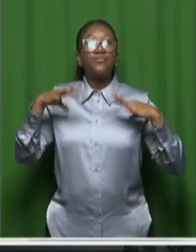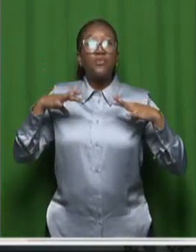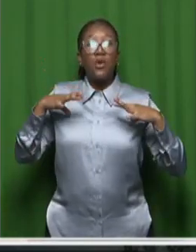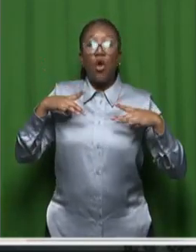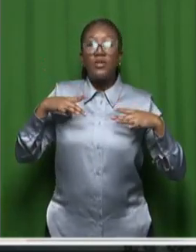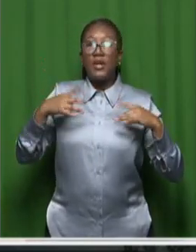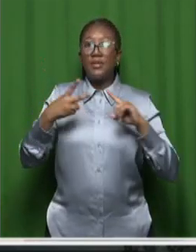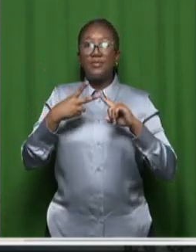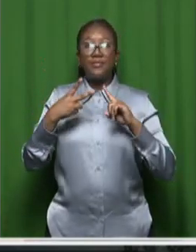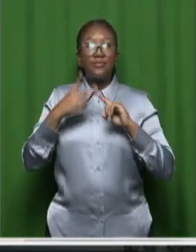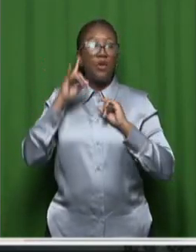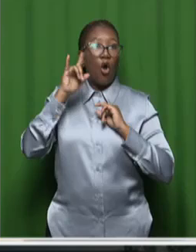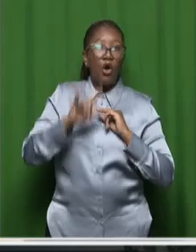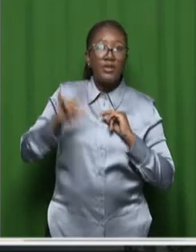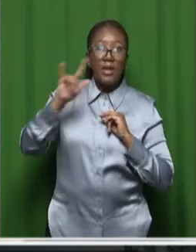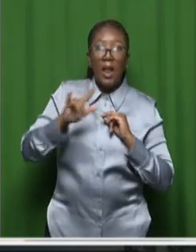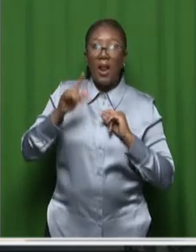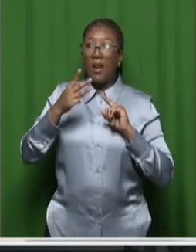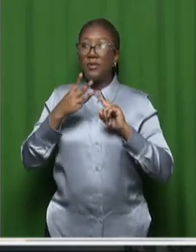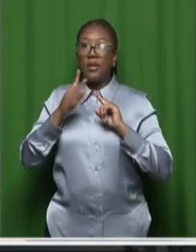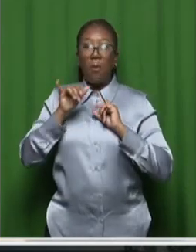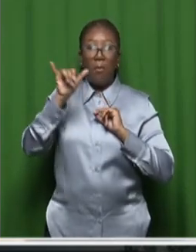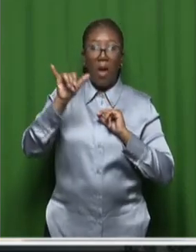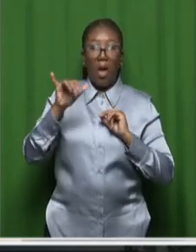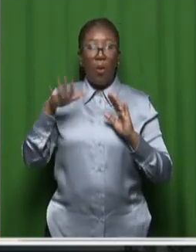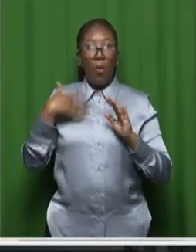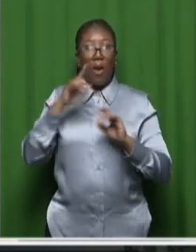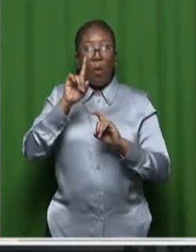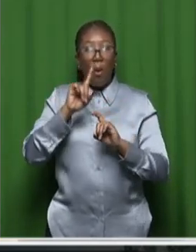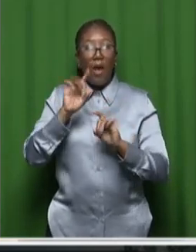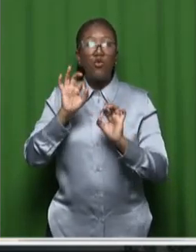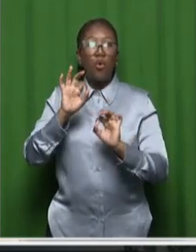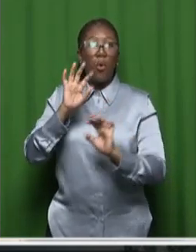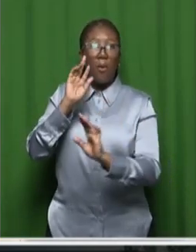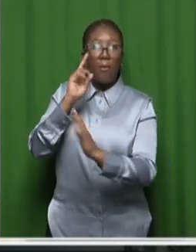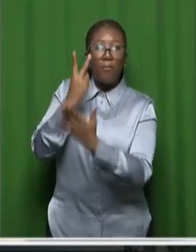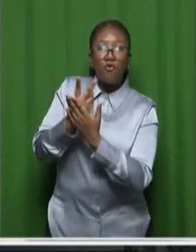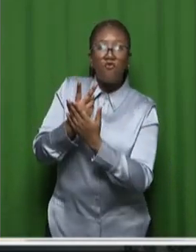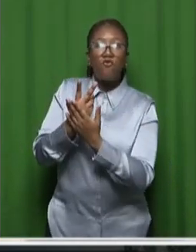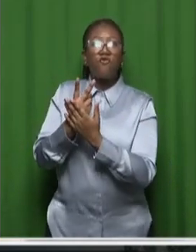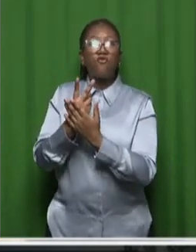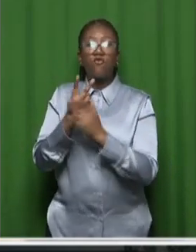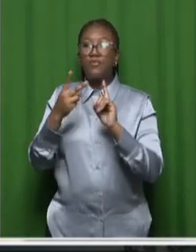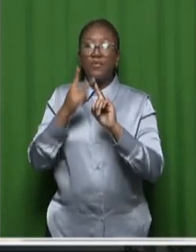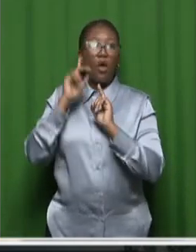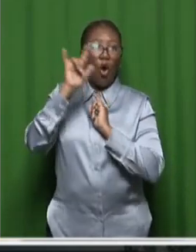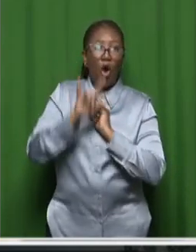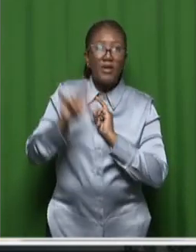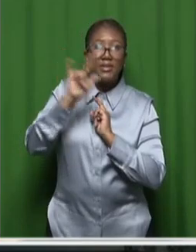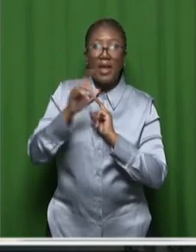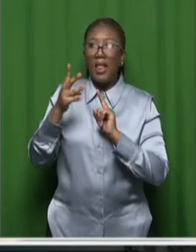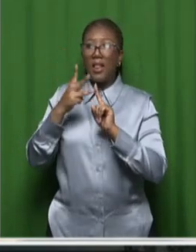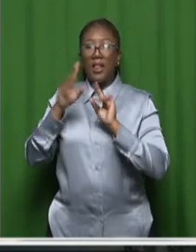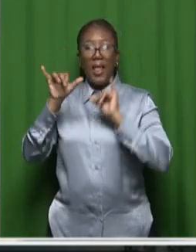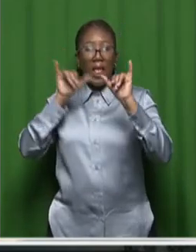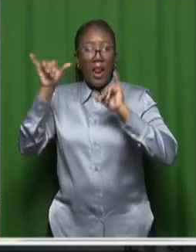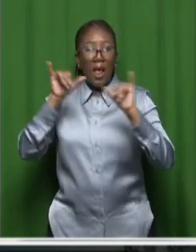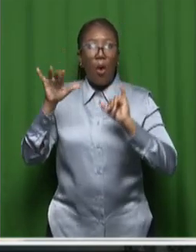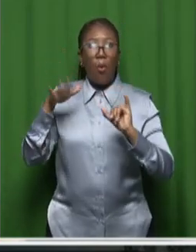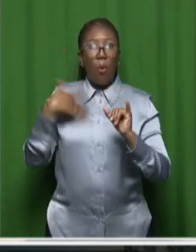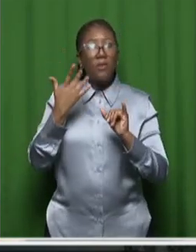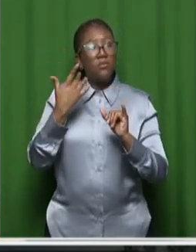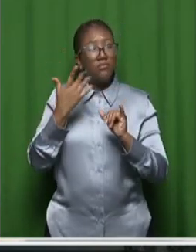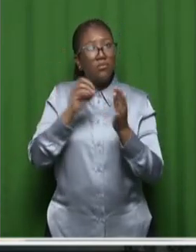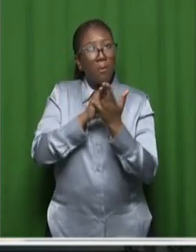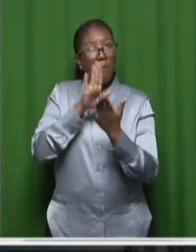for? Perhaps also wanting, proof of payments, confirmations from hotels, airlines, etc. Talk to us about